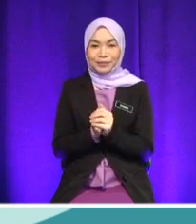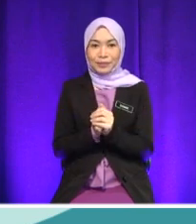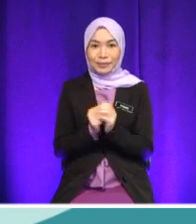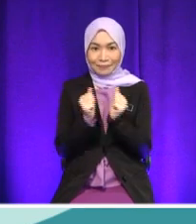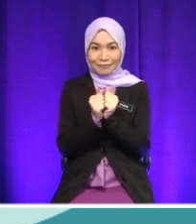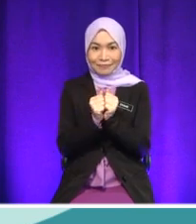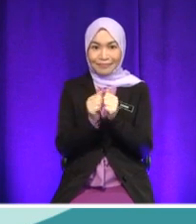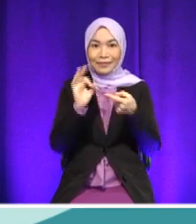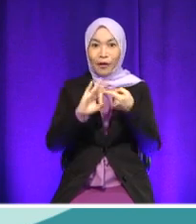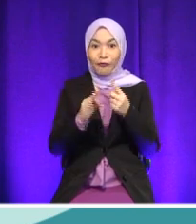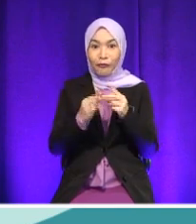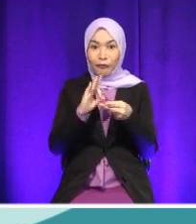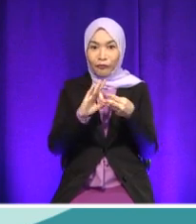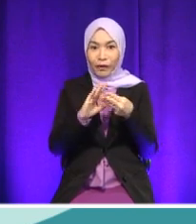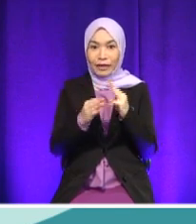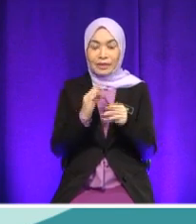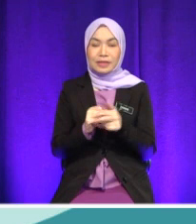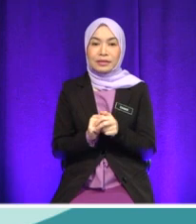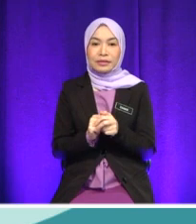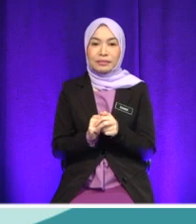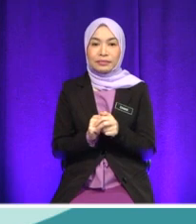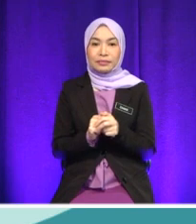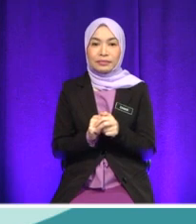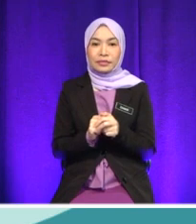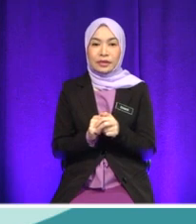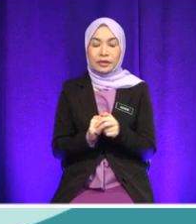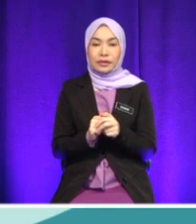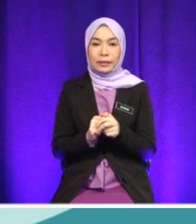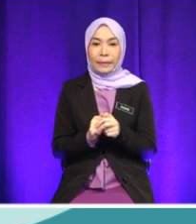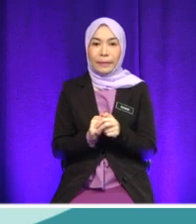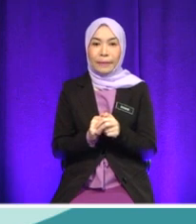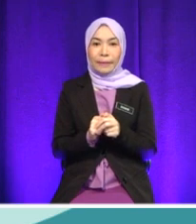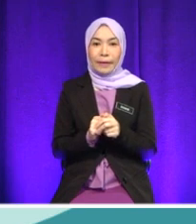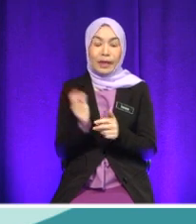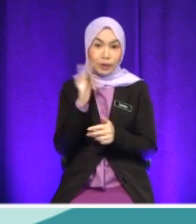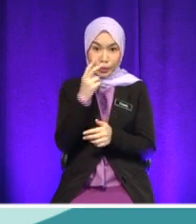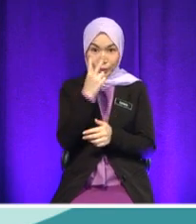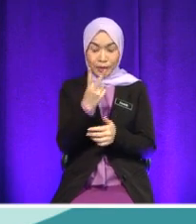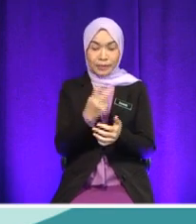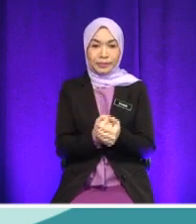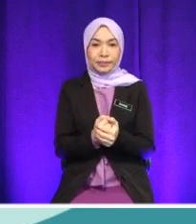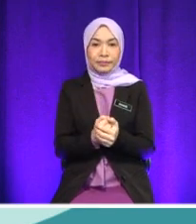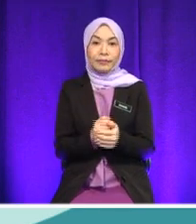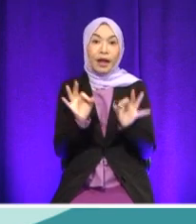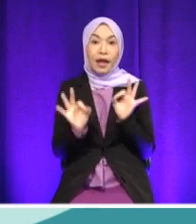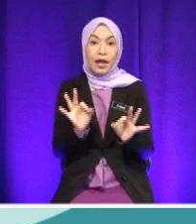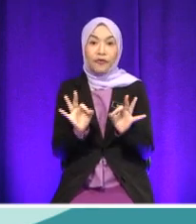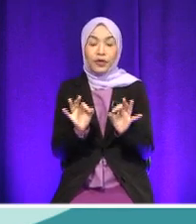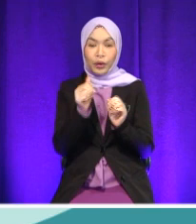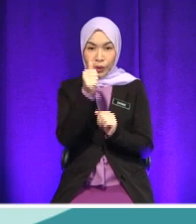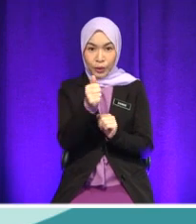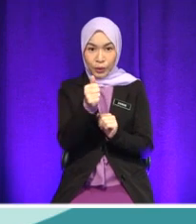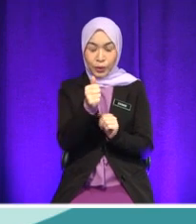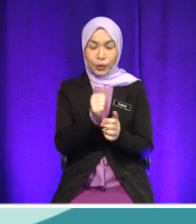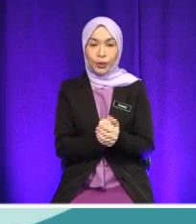actually agree in part or disagree in part, right? Okay, let's see. So if you agree with your friend, you can say